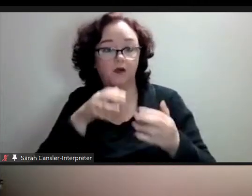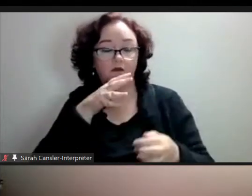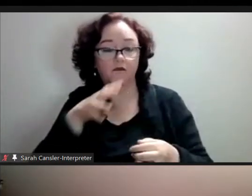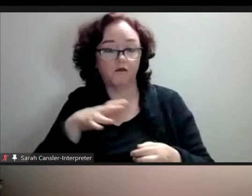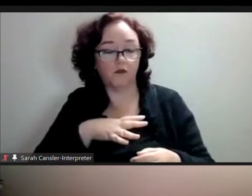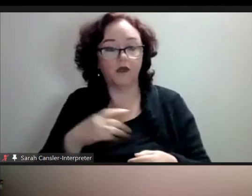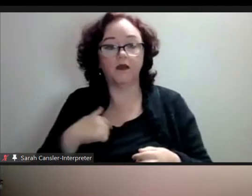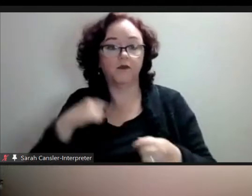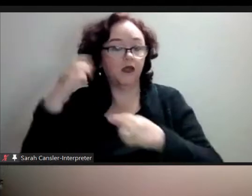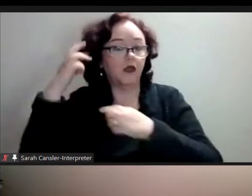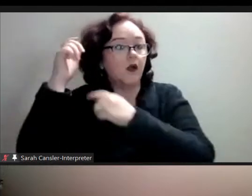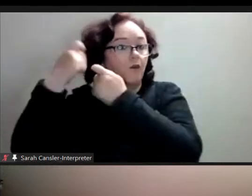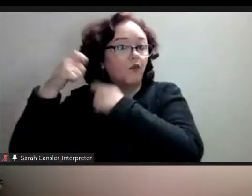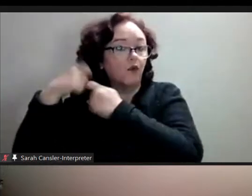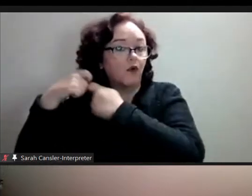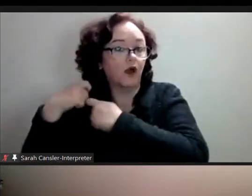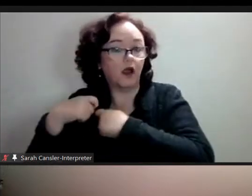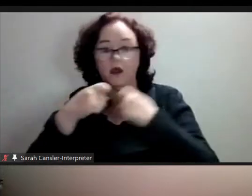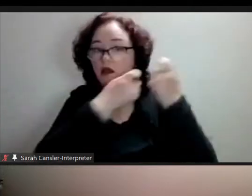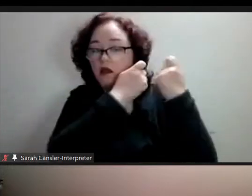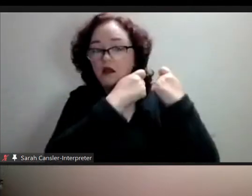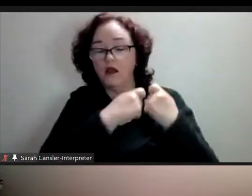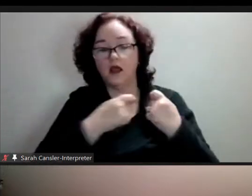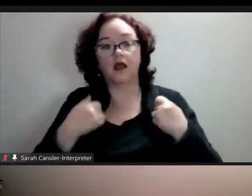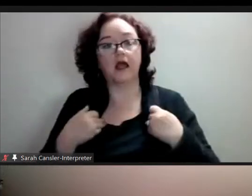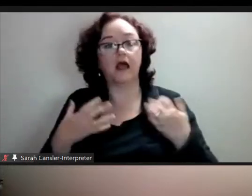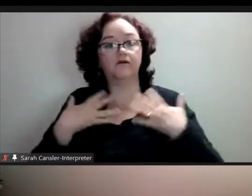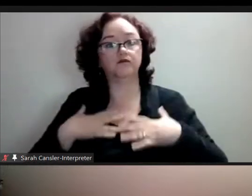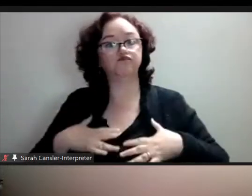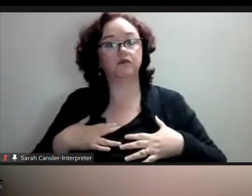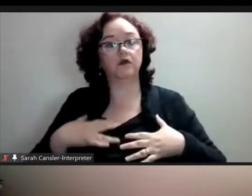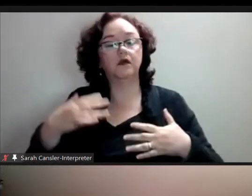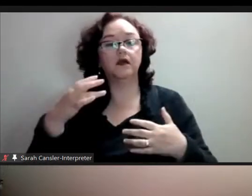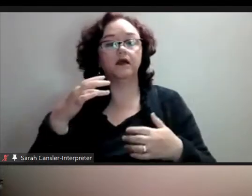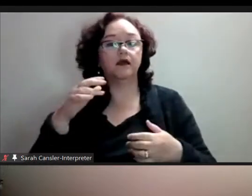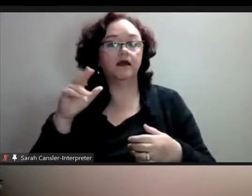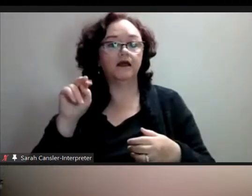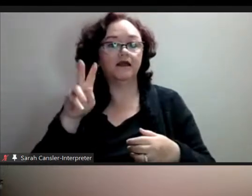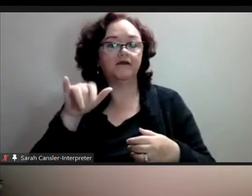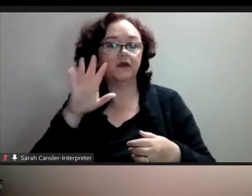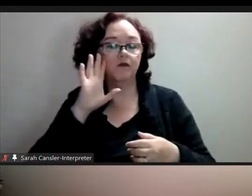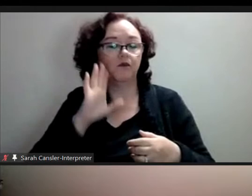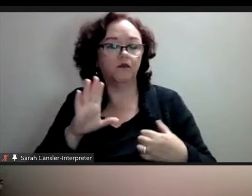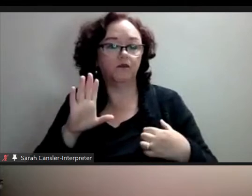my hair. I am wearing a navy blue blazer, and I have on a white shirt.